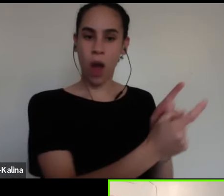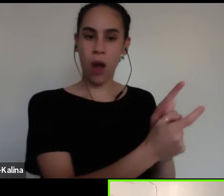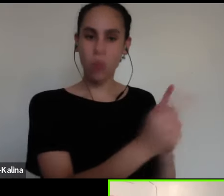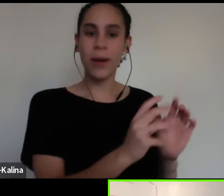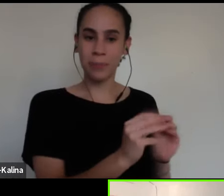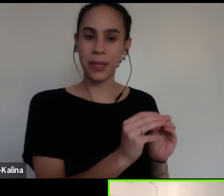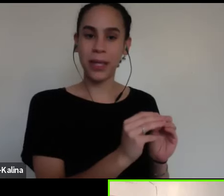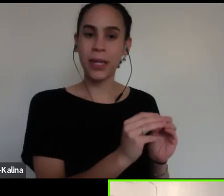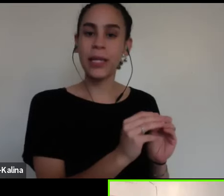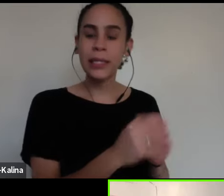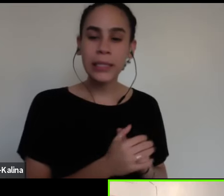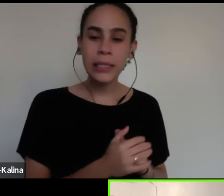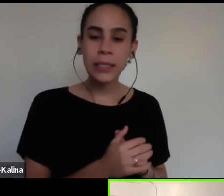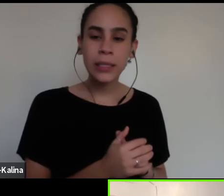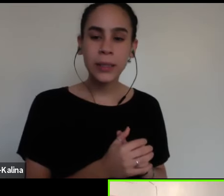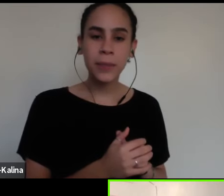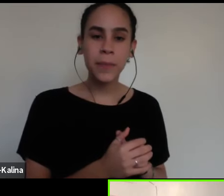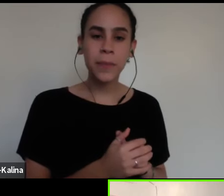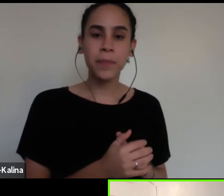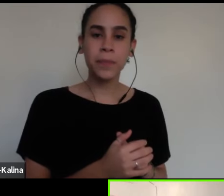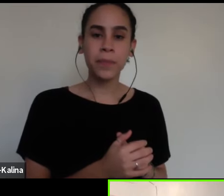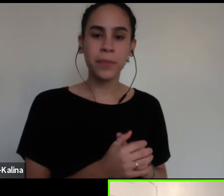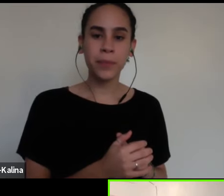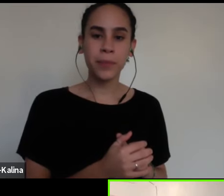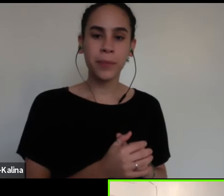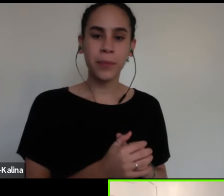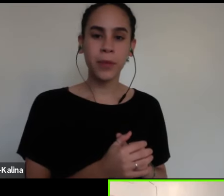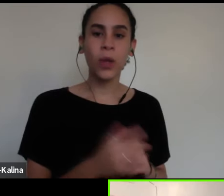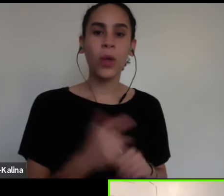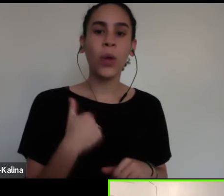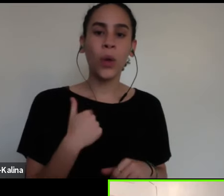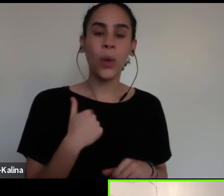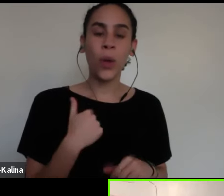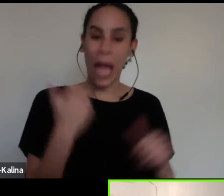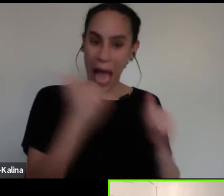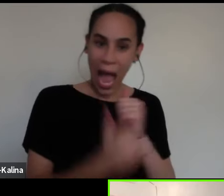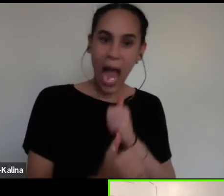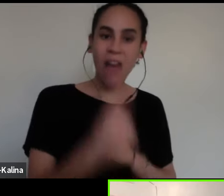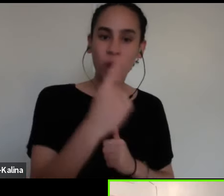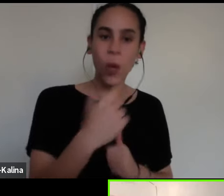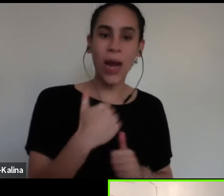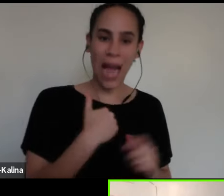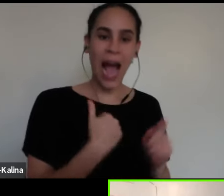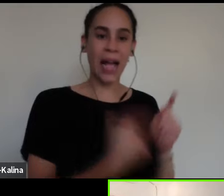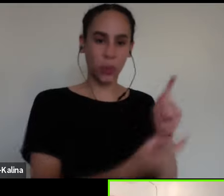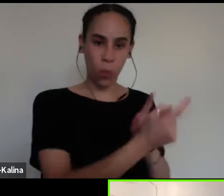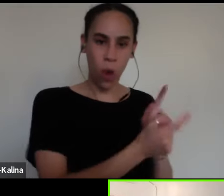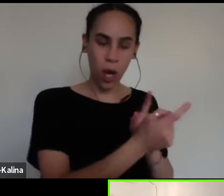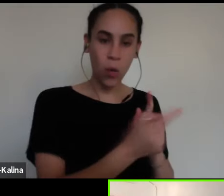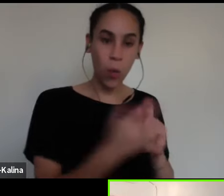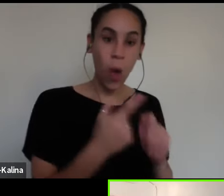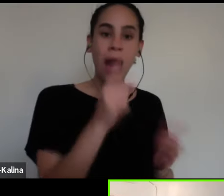in our rigidity there, meaning everyone gets one and everyone gets one every week.